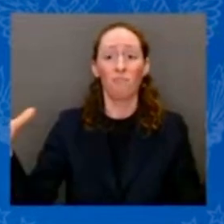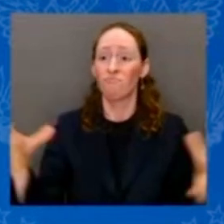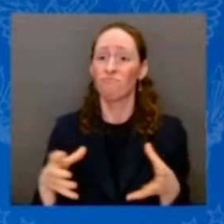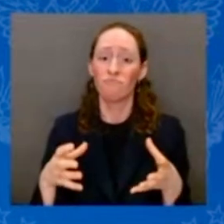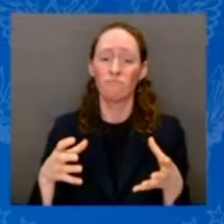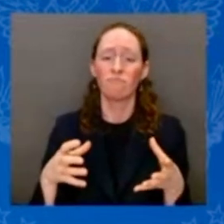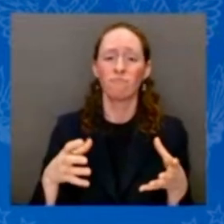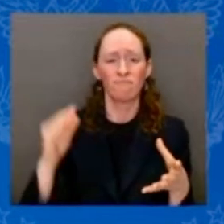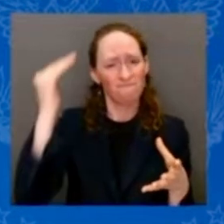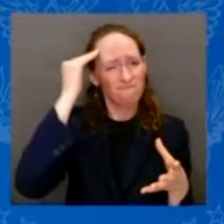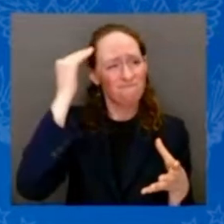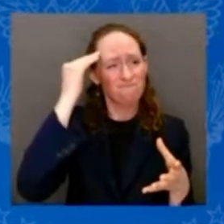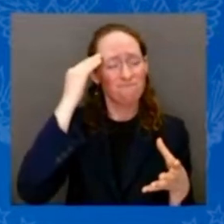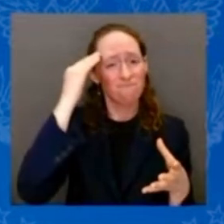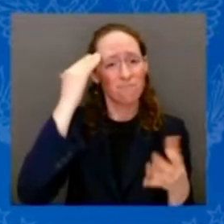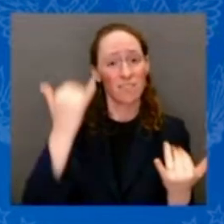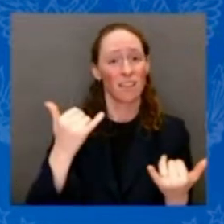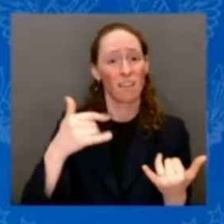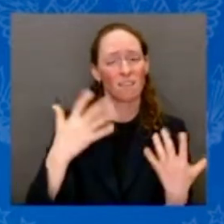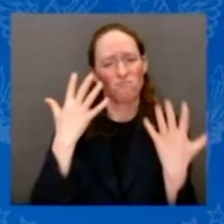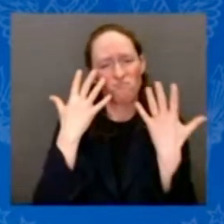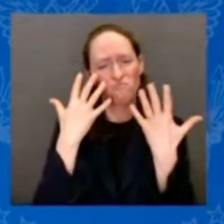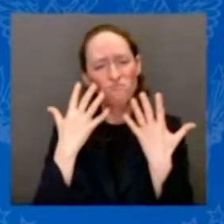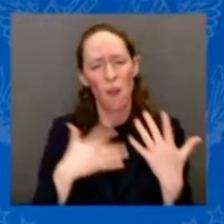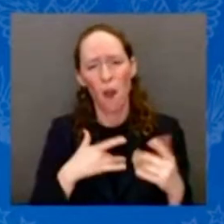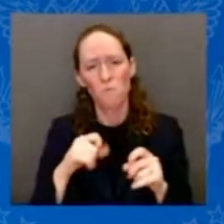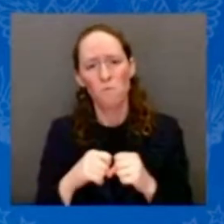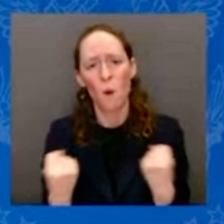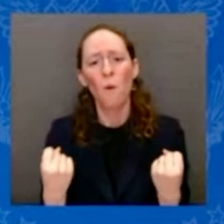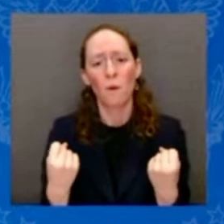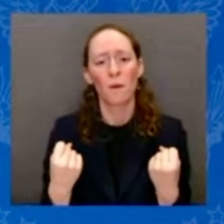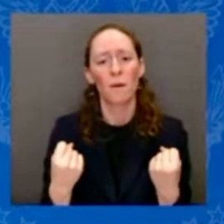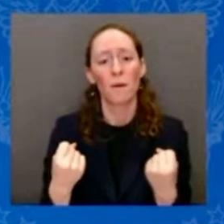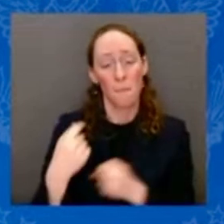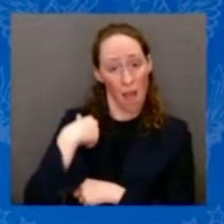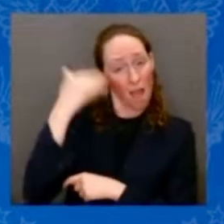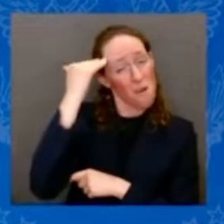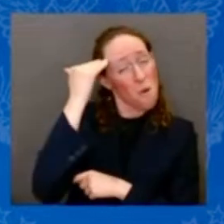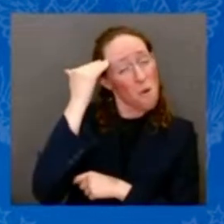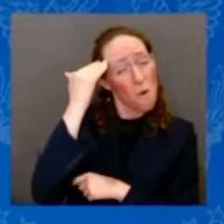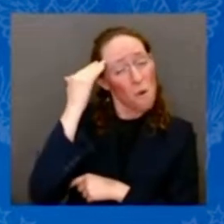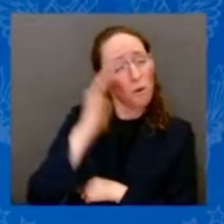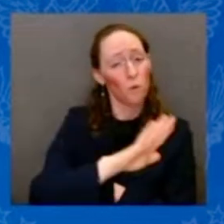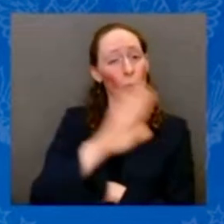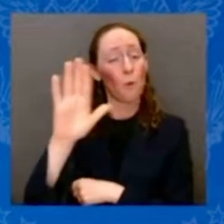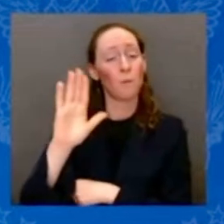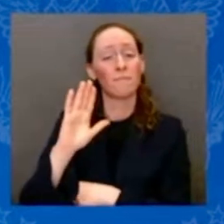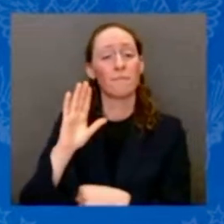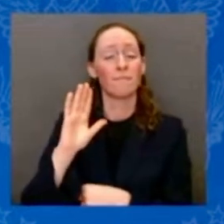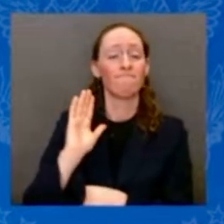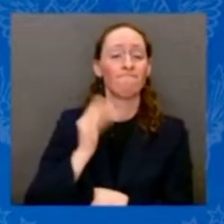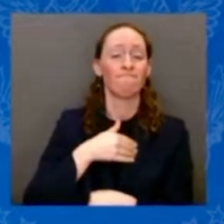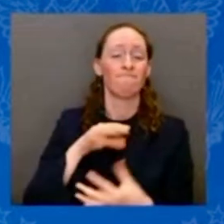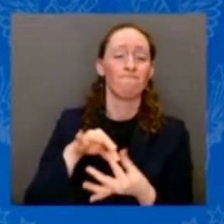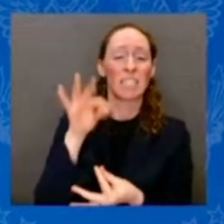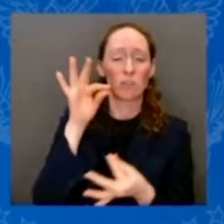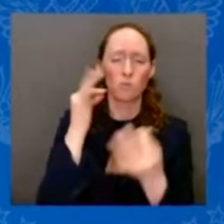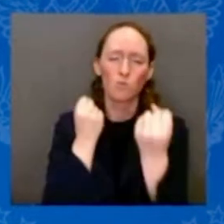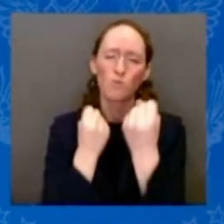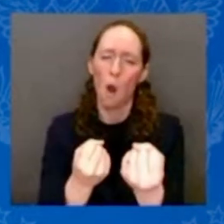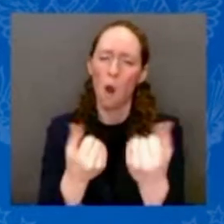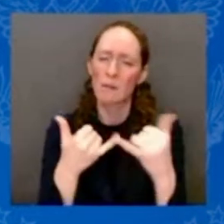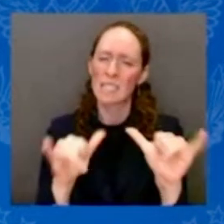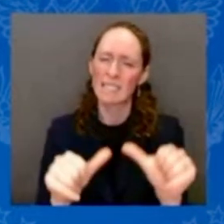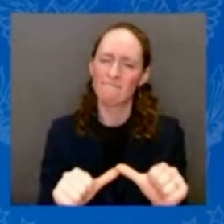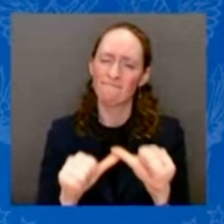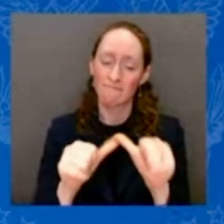as you remember and heal, I know the light of your loved one is once again going to lead